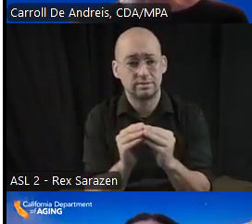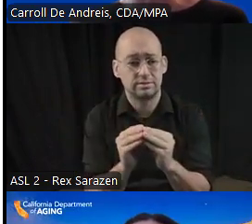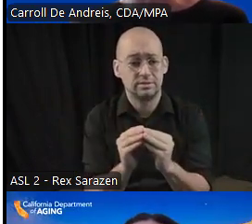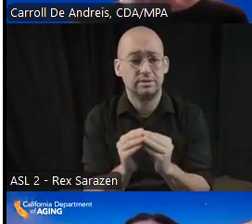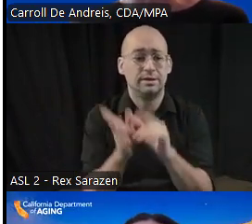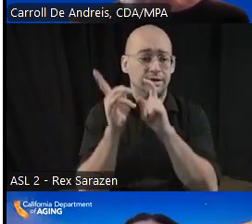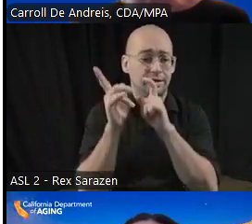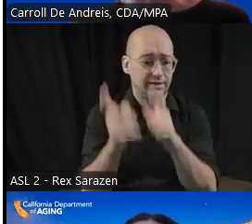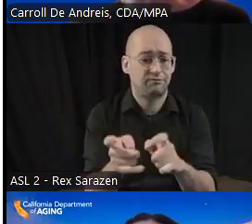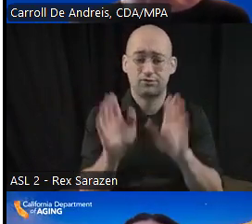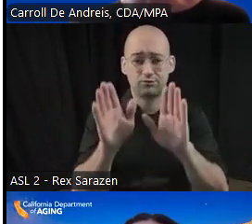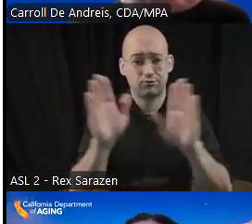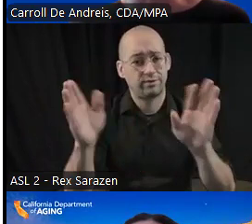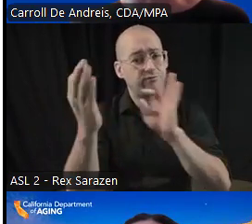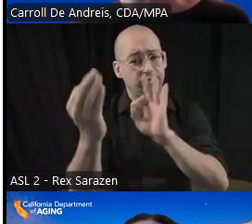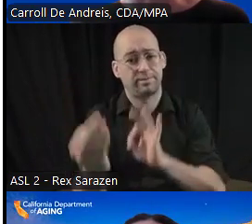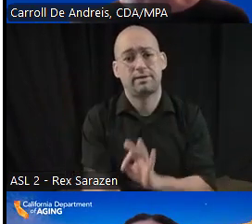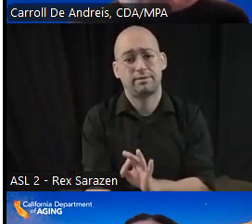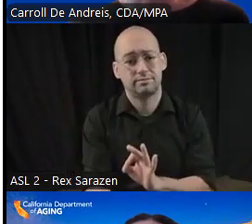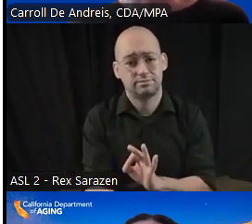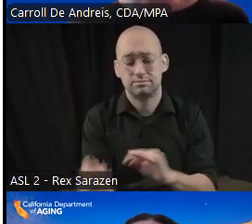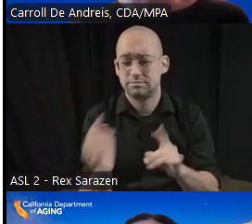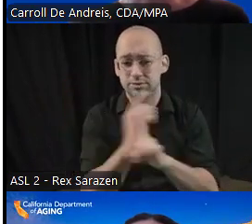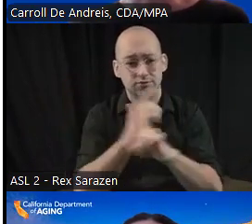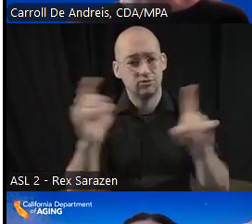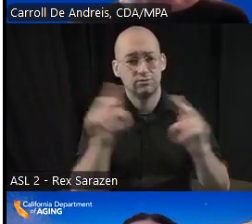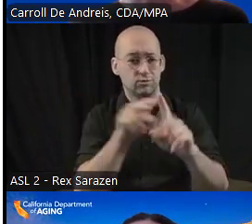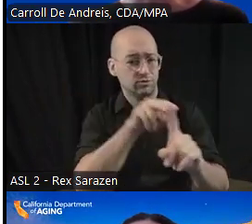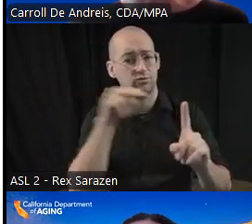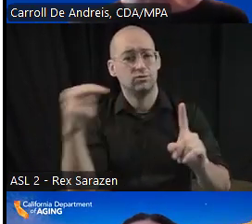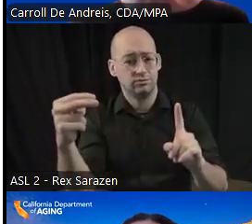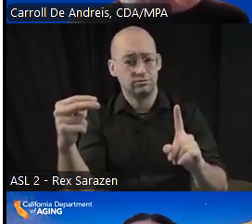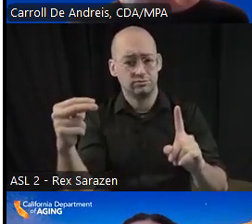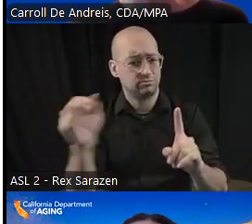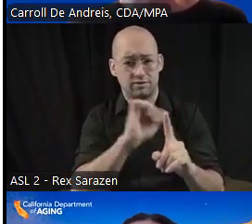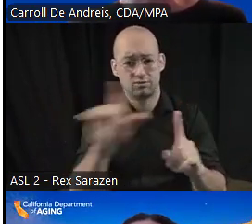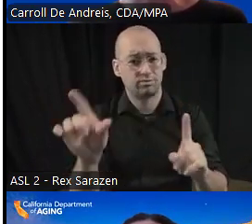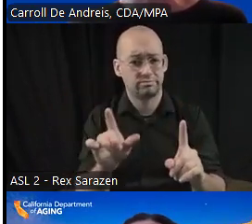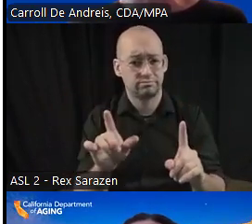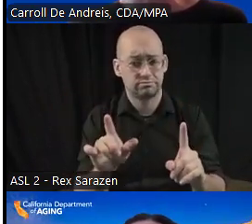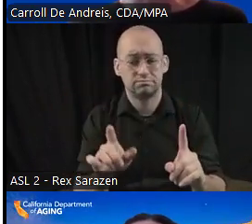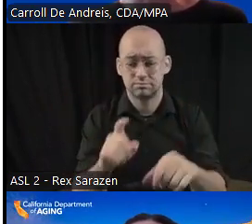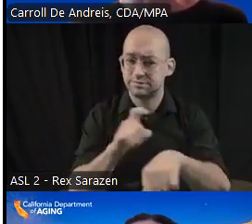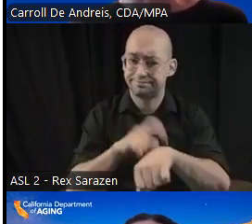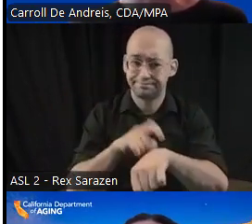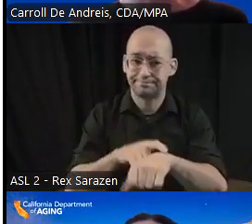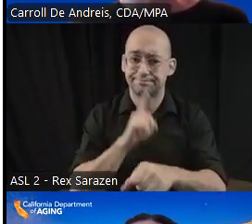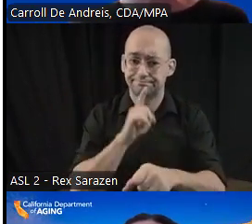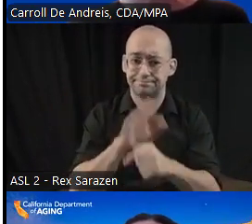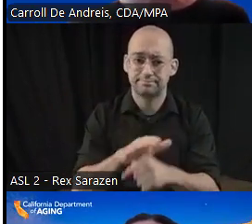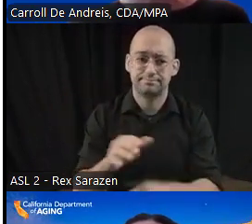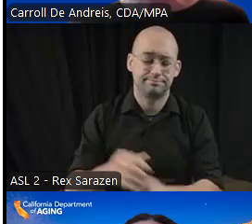their great feedback from their various perspectives. It is a time commitment, and we do appreciate